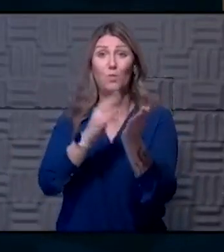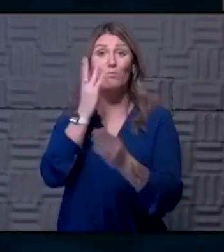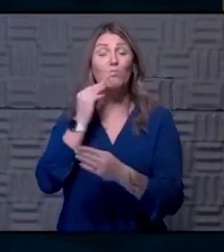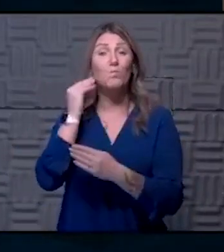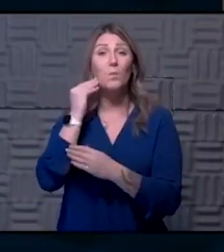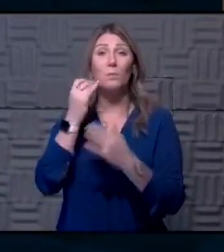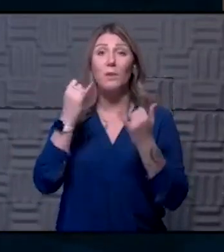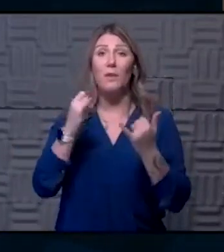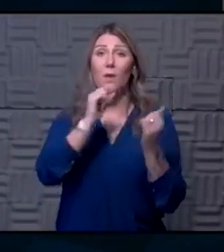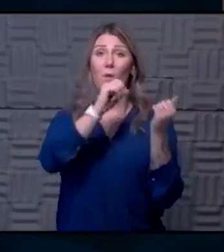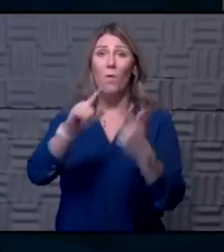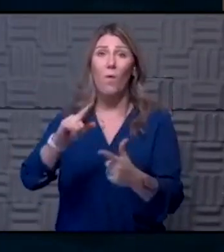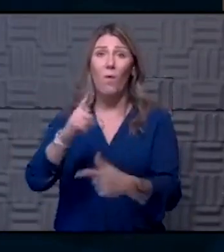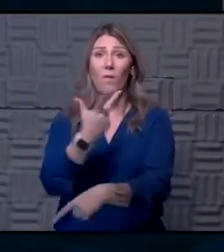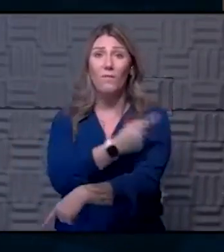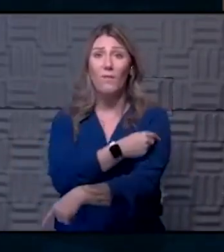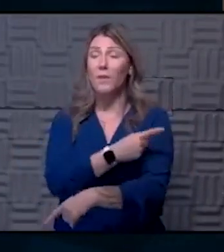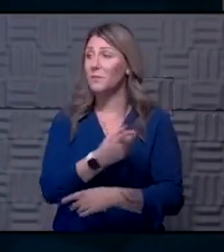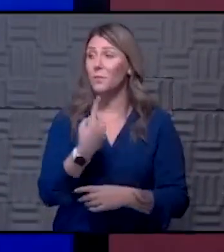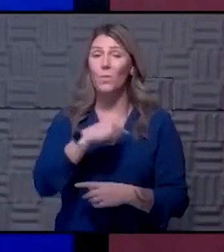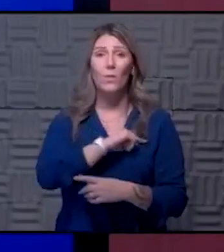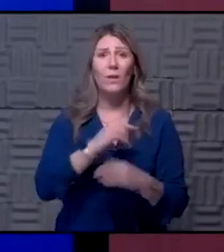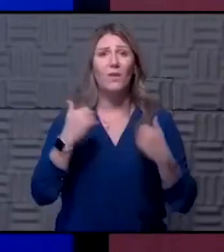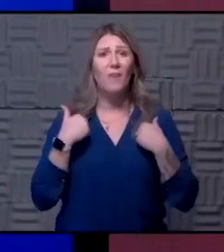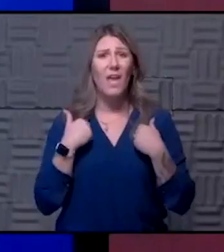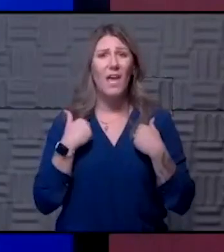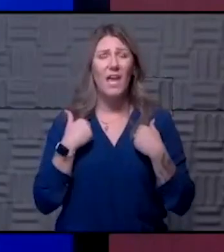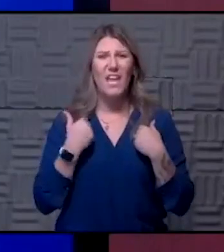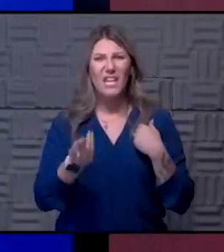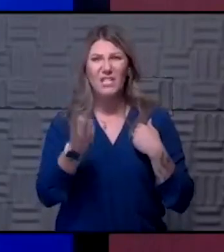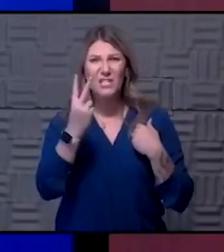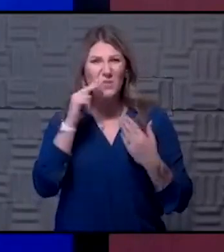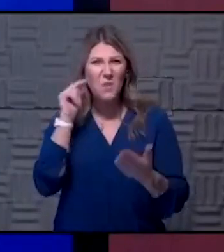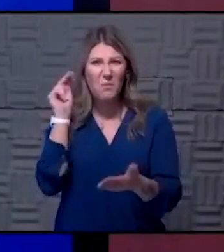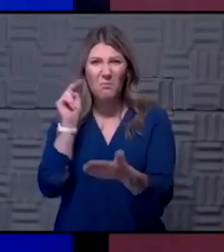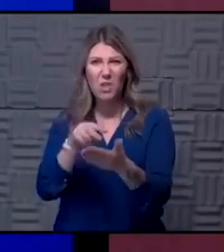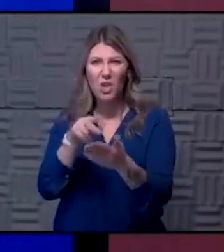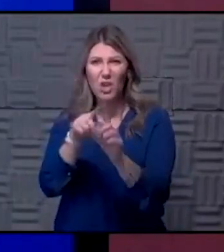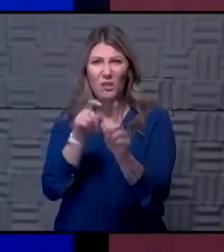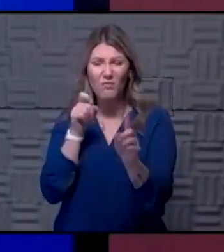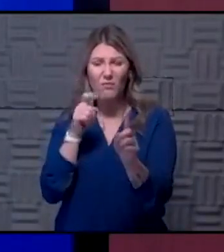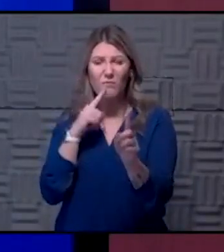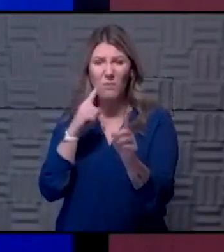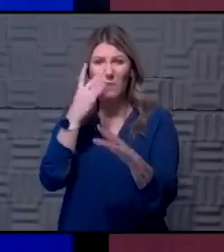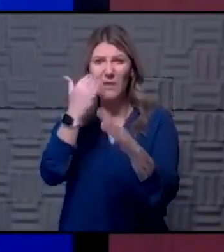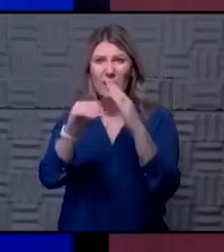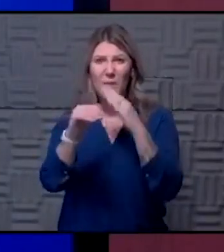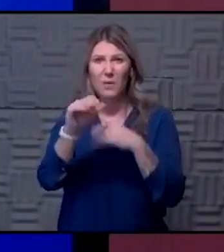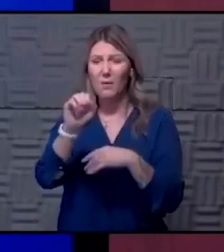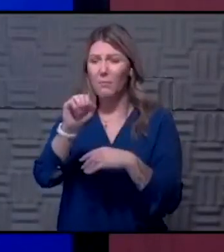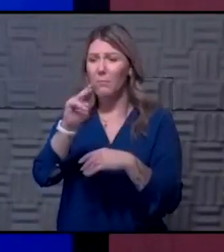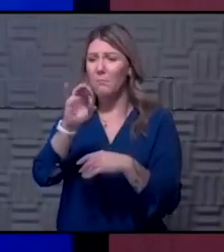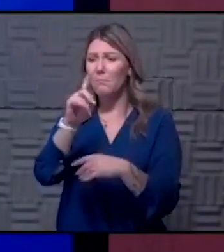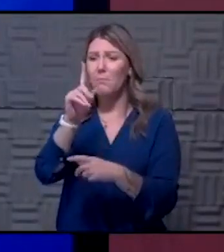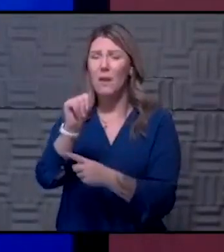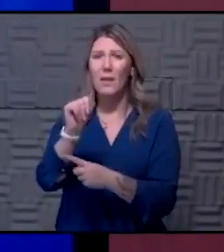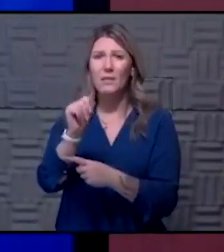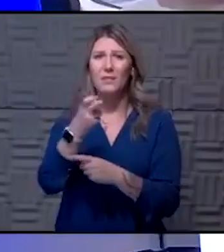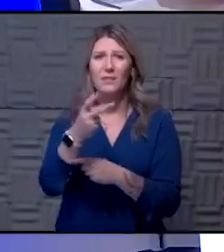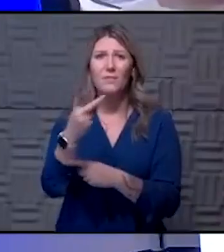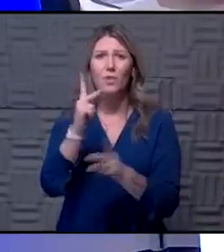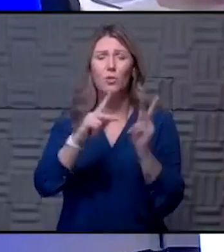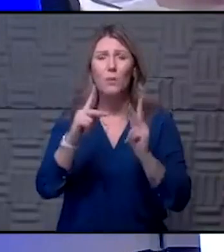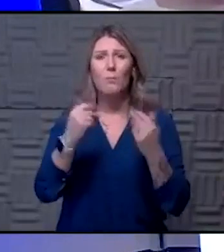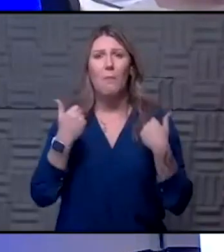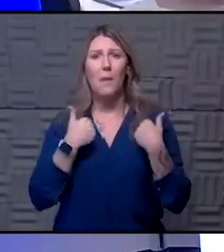vaccinated. And we've had two I'm looking at from the email from Amanda, just a couple of folks who have had one